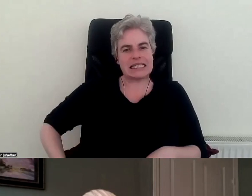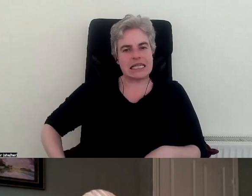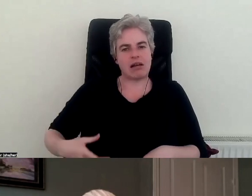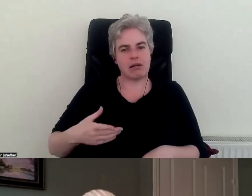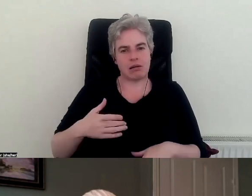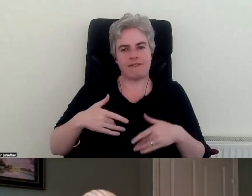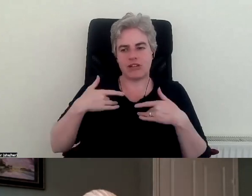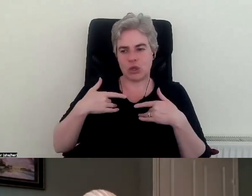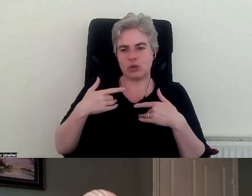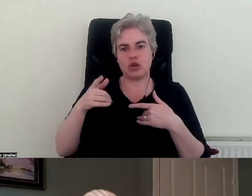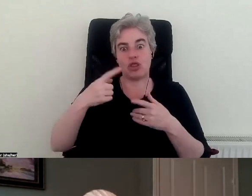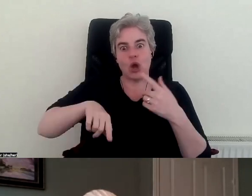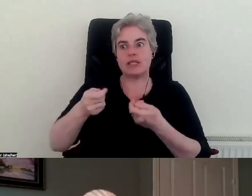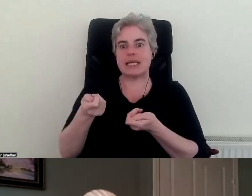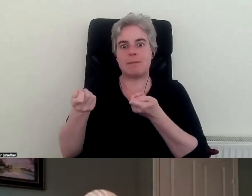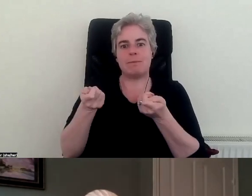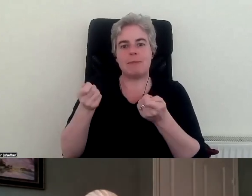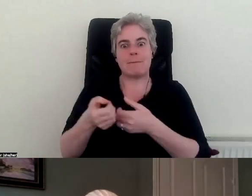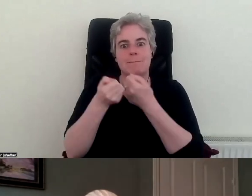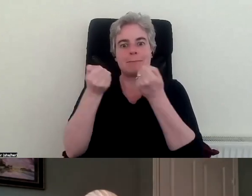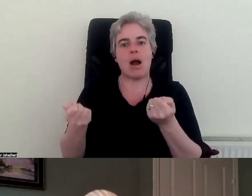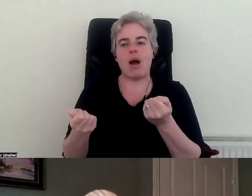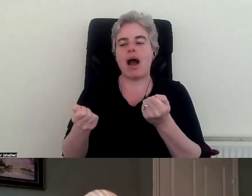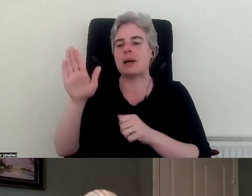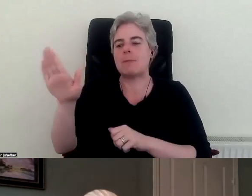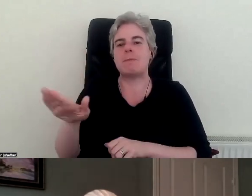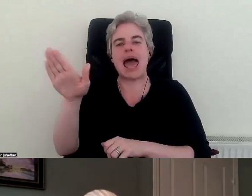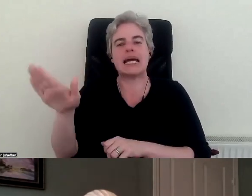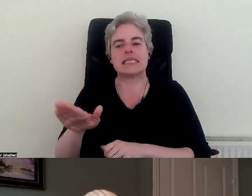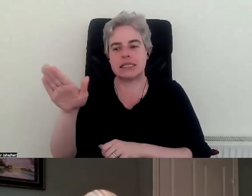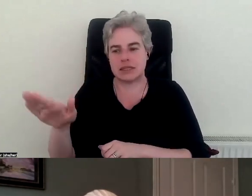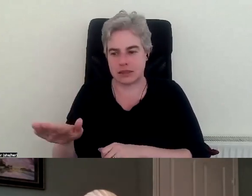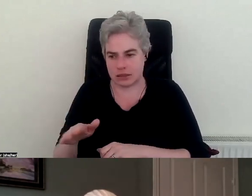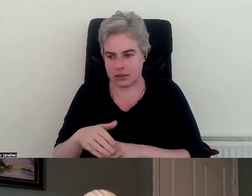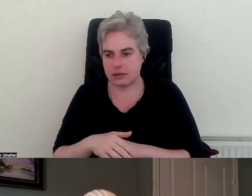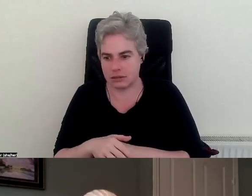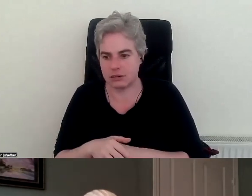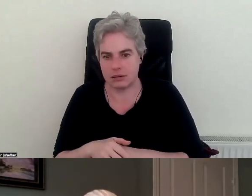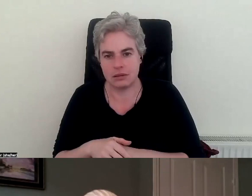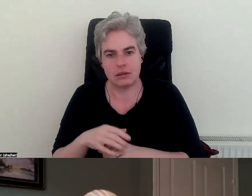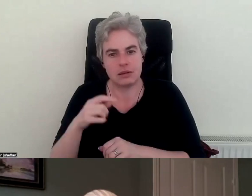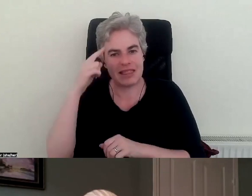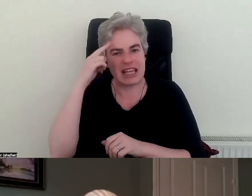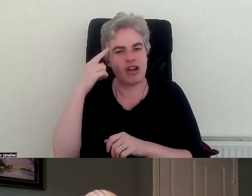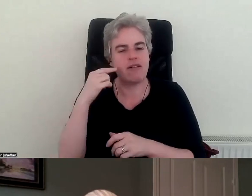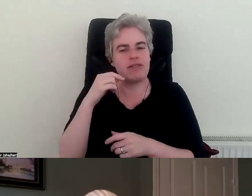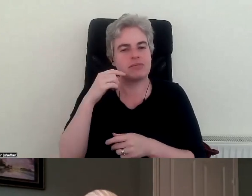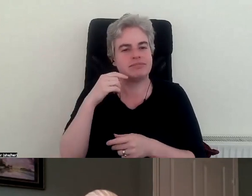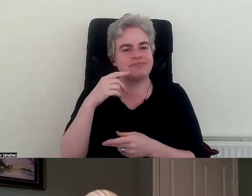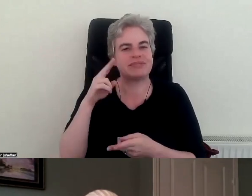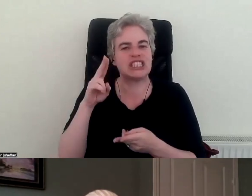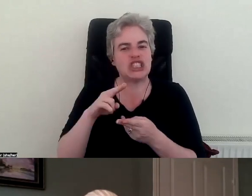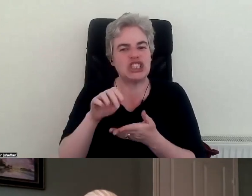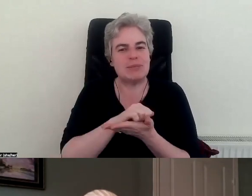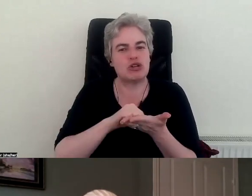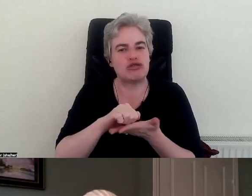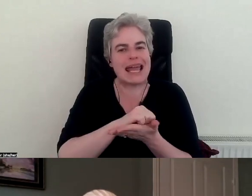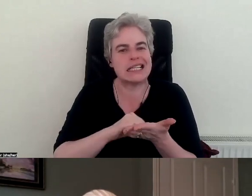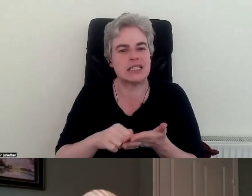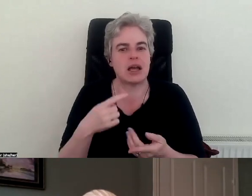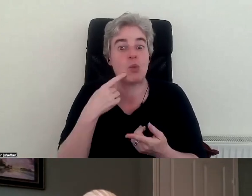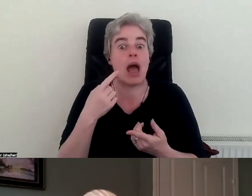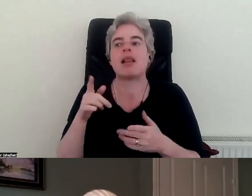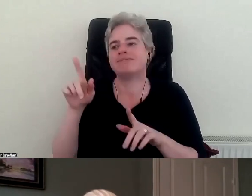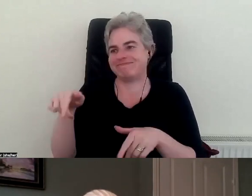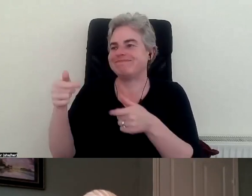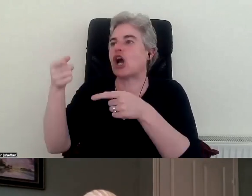in power. I'm almost minded of Bonhoeffer's phrase of cheap grace. You just say, well, God